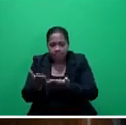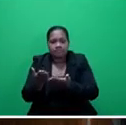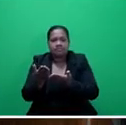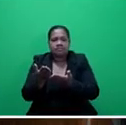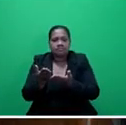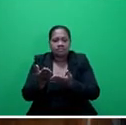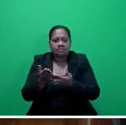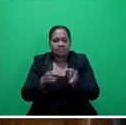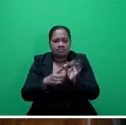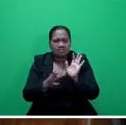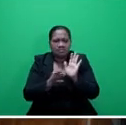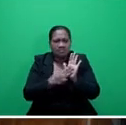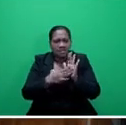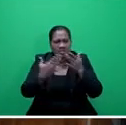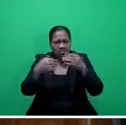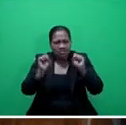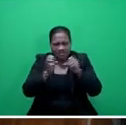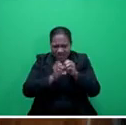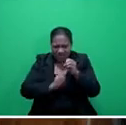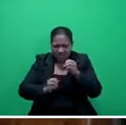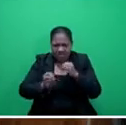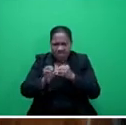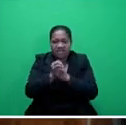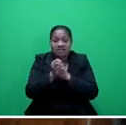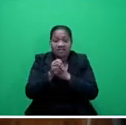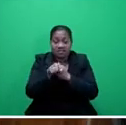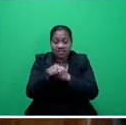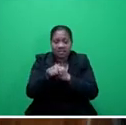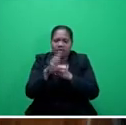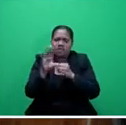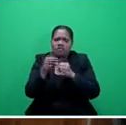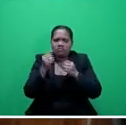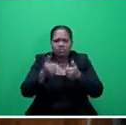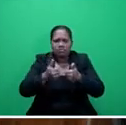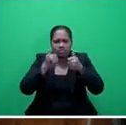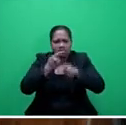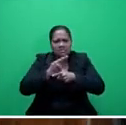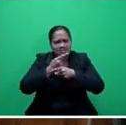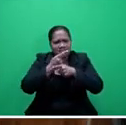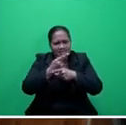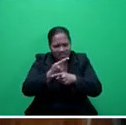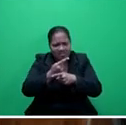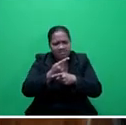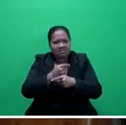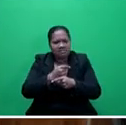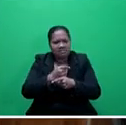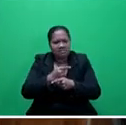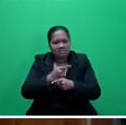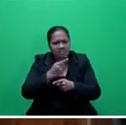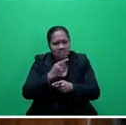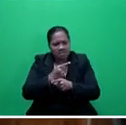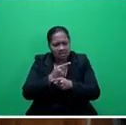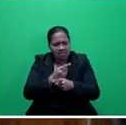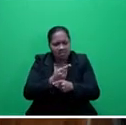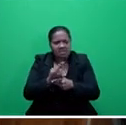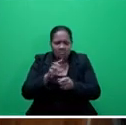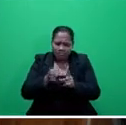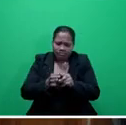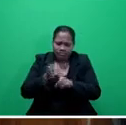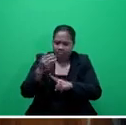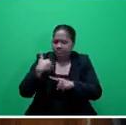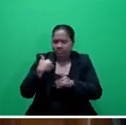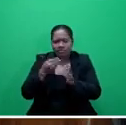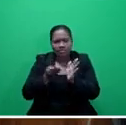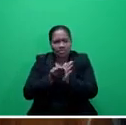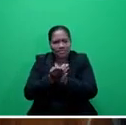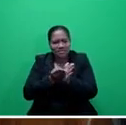10 pillars of the Office strategic priorities that ranges from good governance to improving health services for its staff.